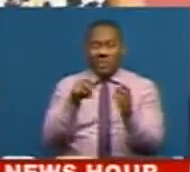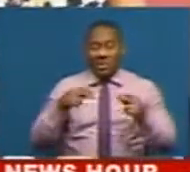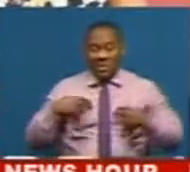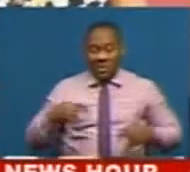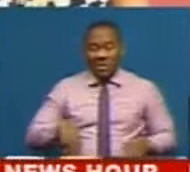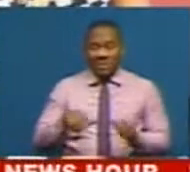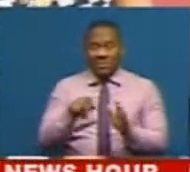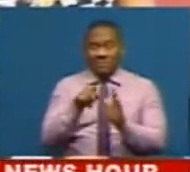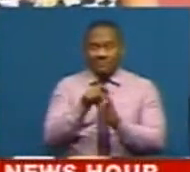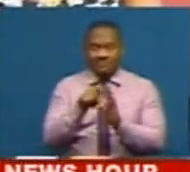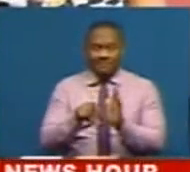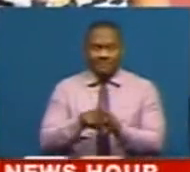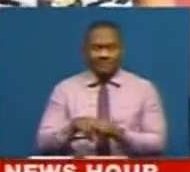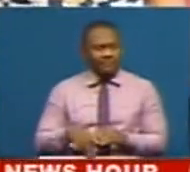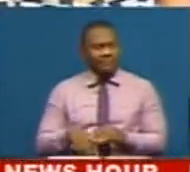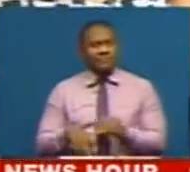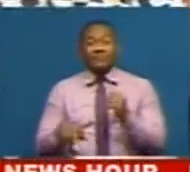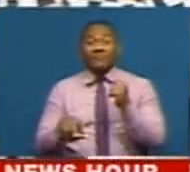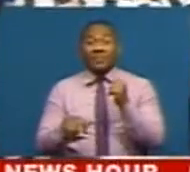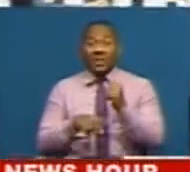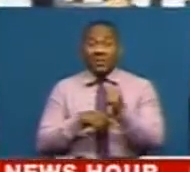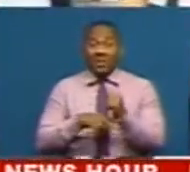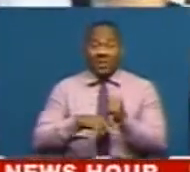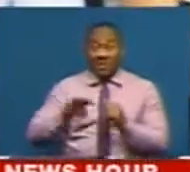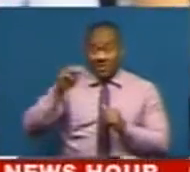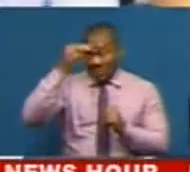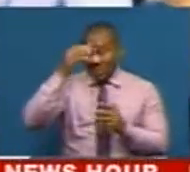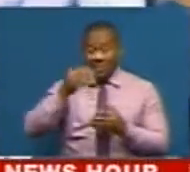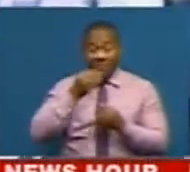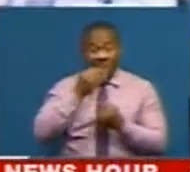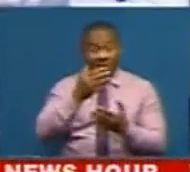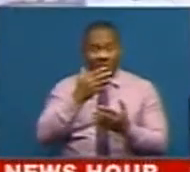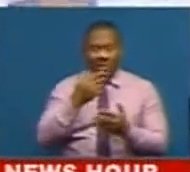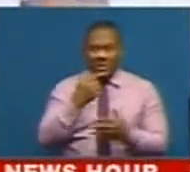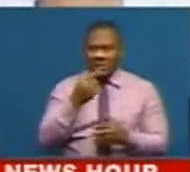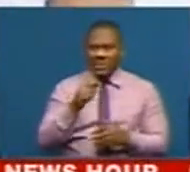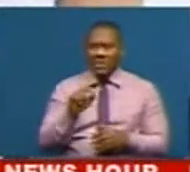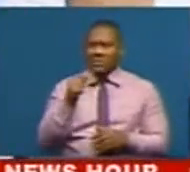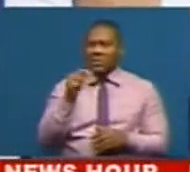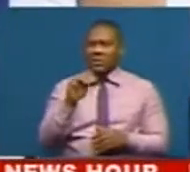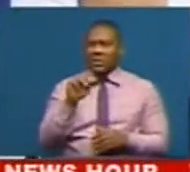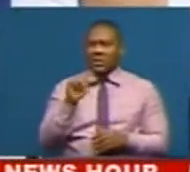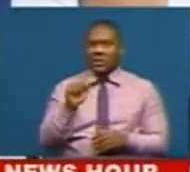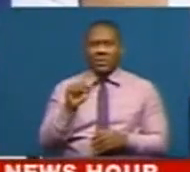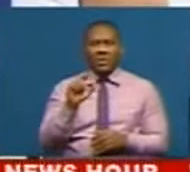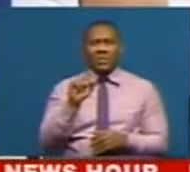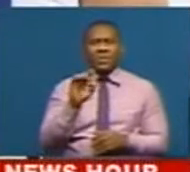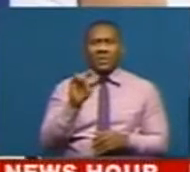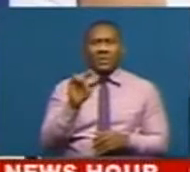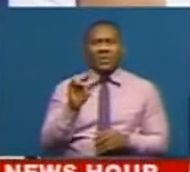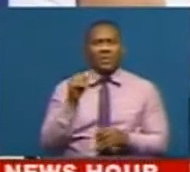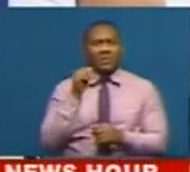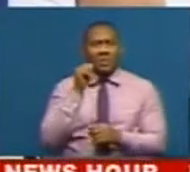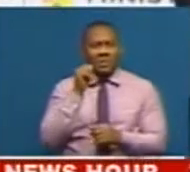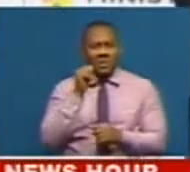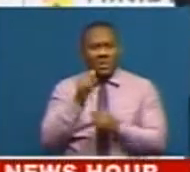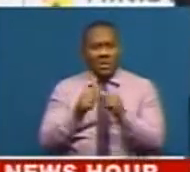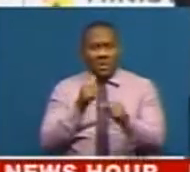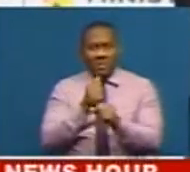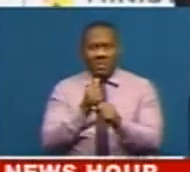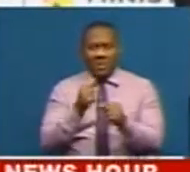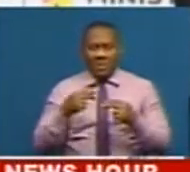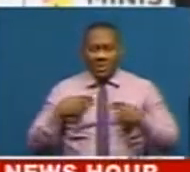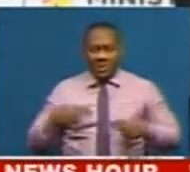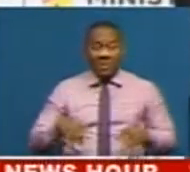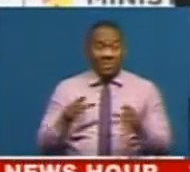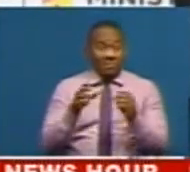Deputy Information Minister Mr. Pius Enam Hadzide said when the GMA held its 2018 Annual Health Summit,